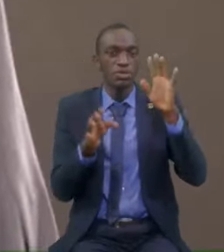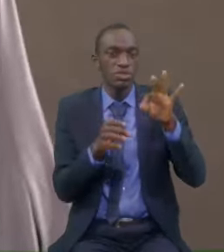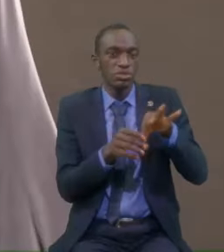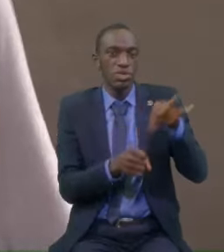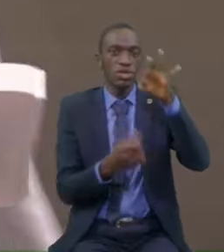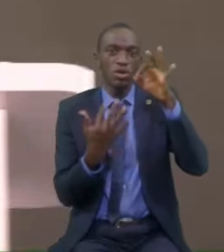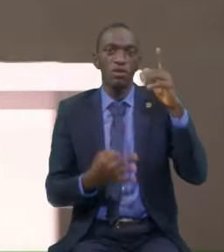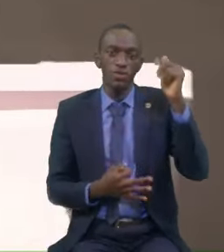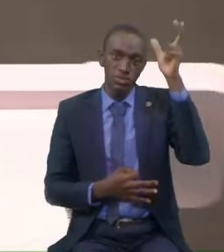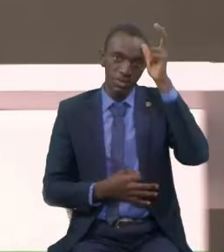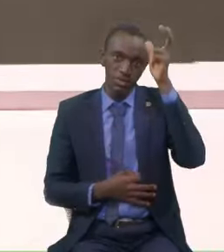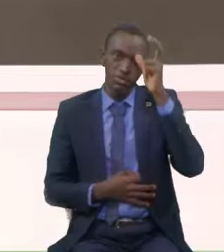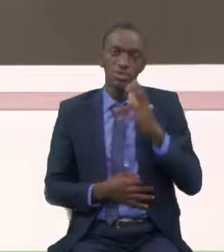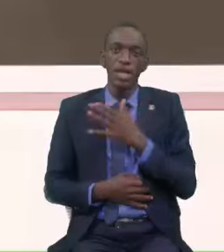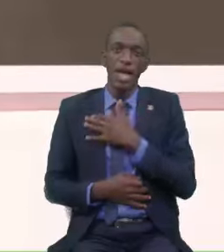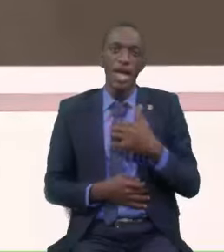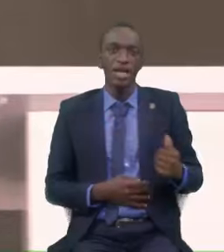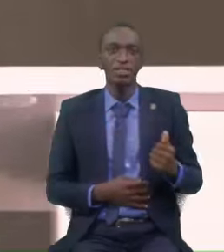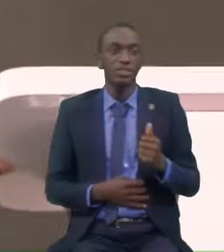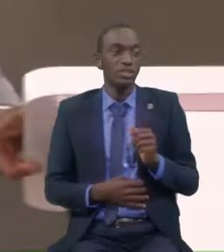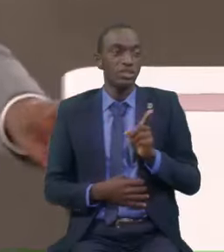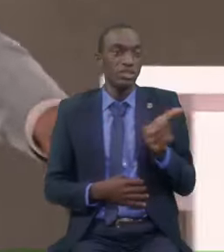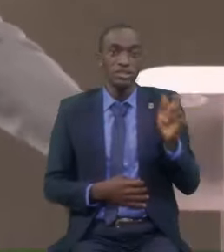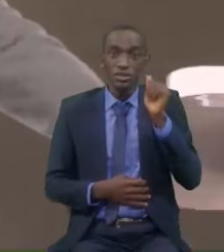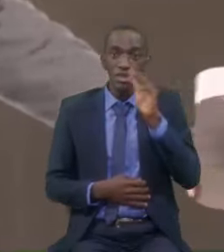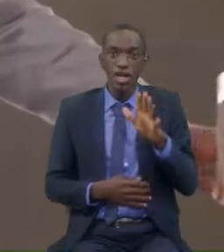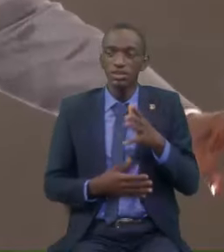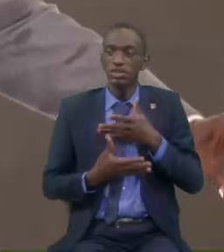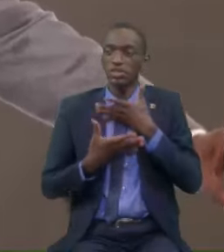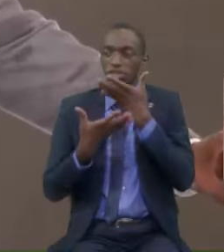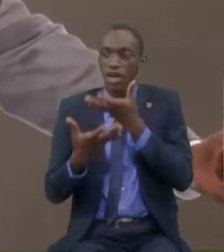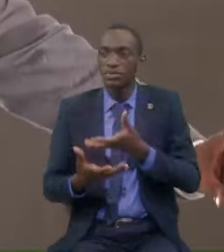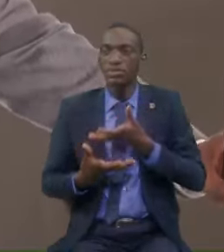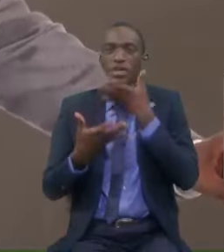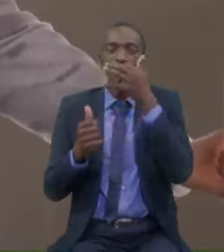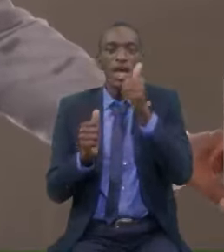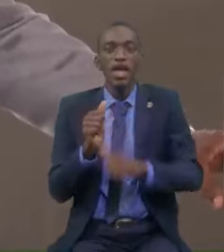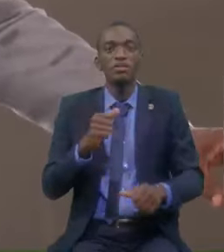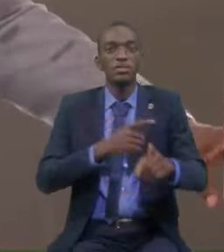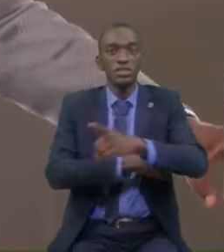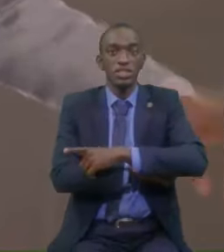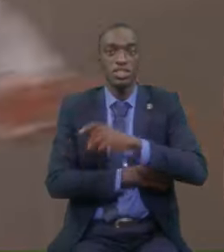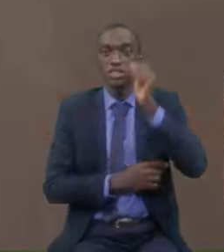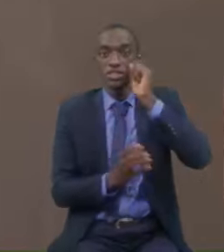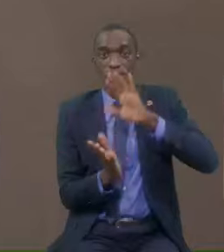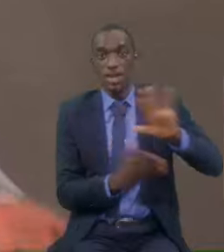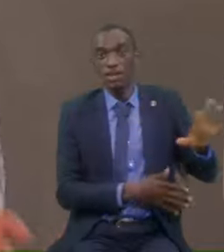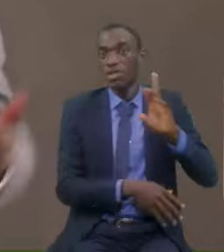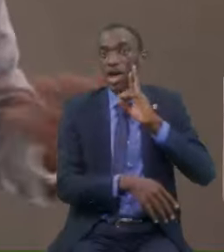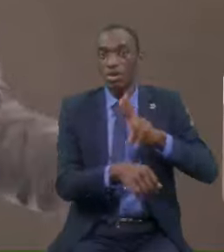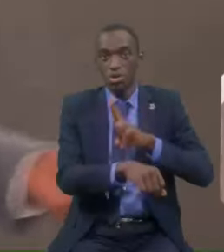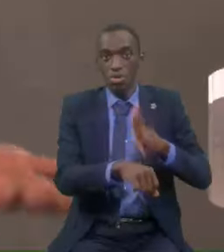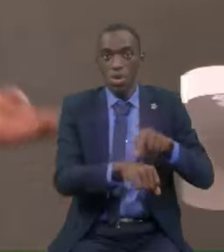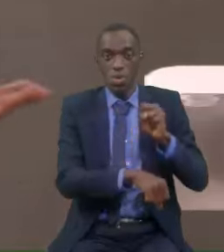she did many days shouting. She left her normal work and left her normal engagement,